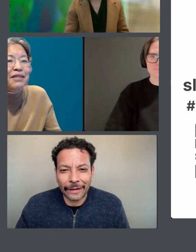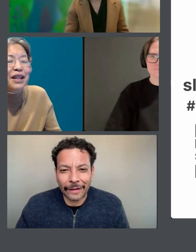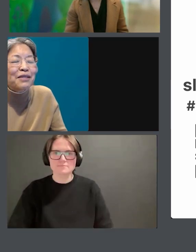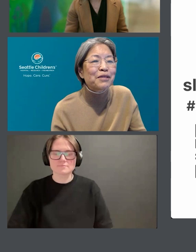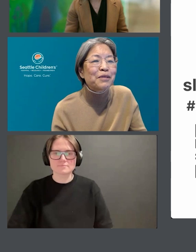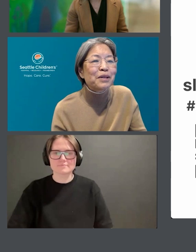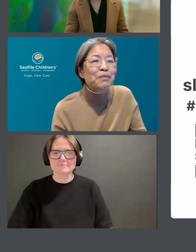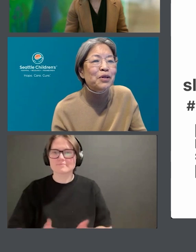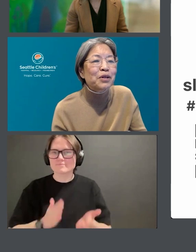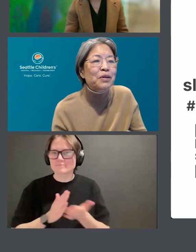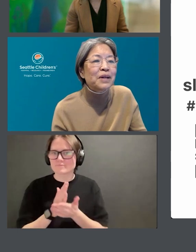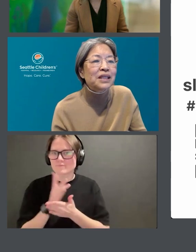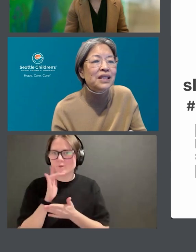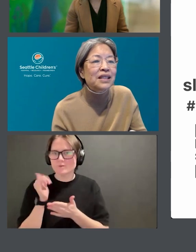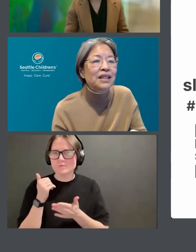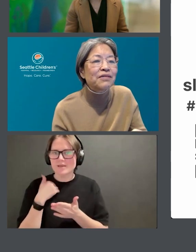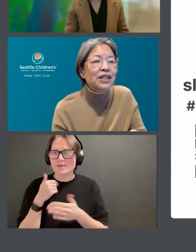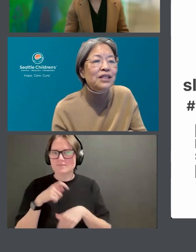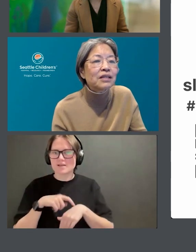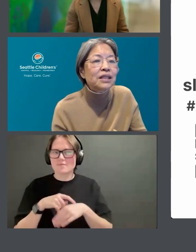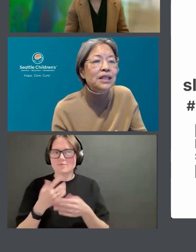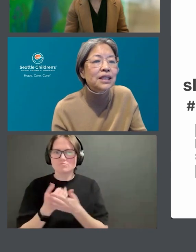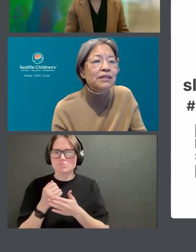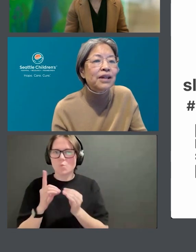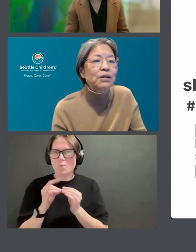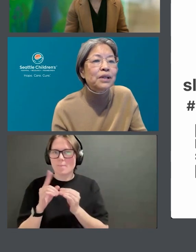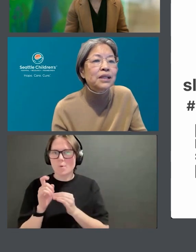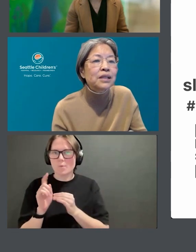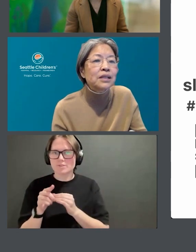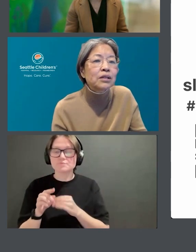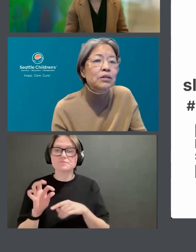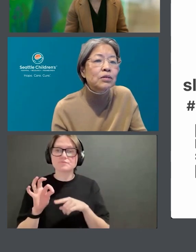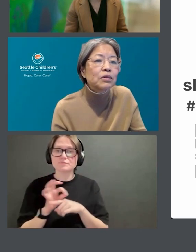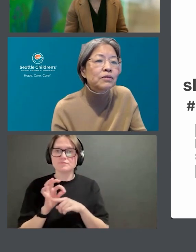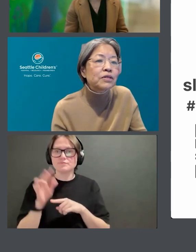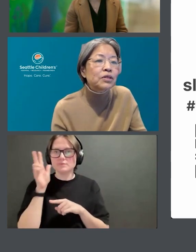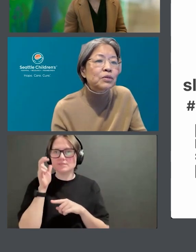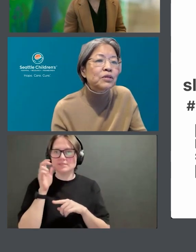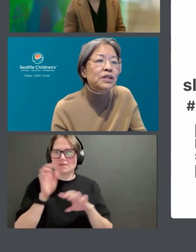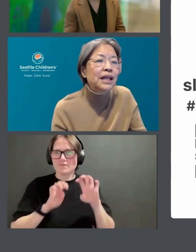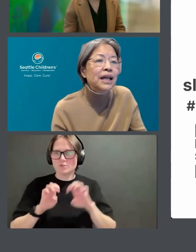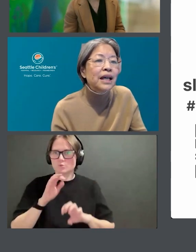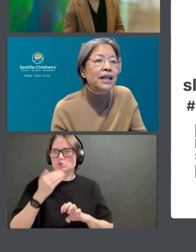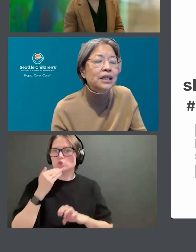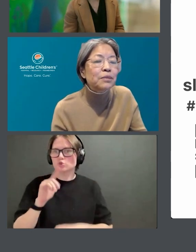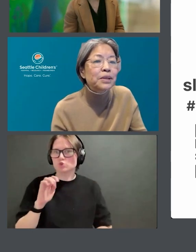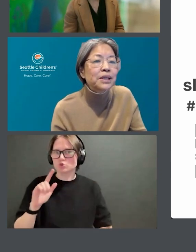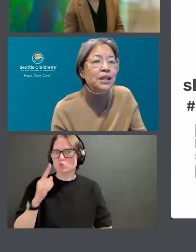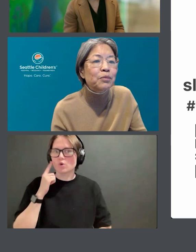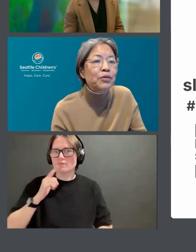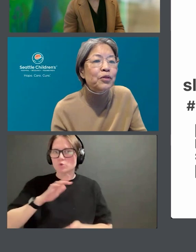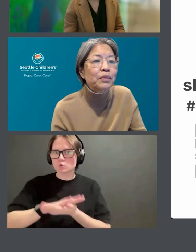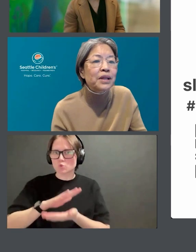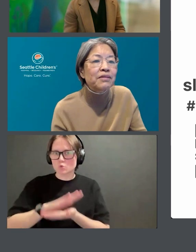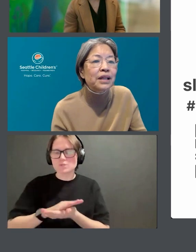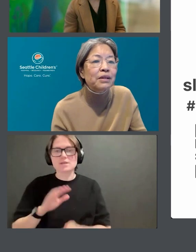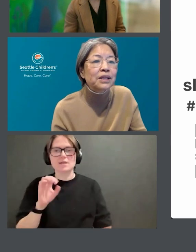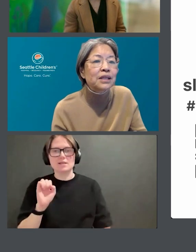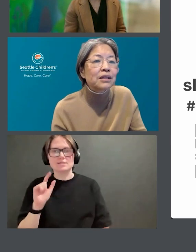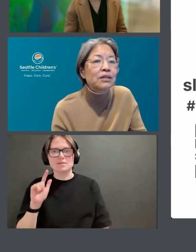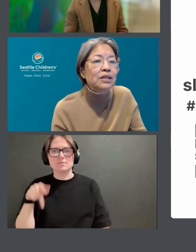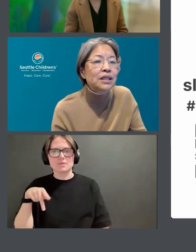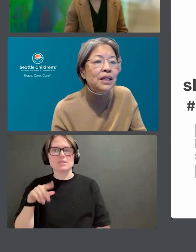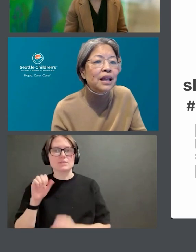All right, it looks like we have time for one more question. The functional listening evaluation is a good tool for schools, and SLPs can perform